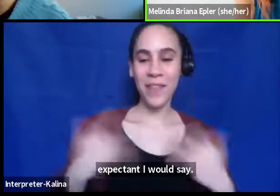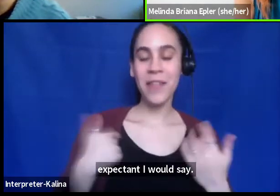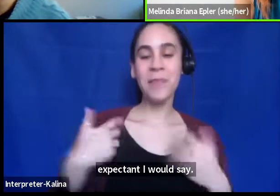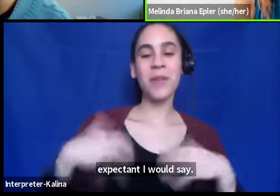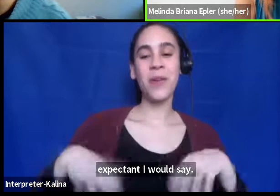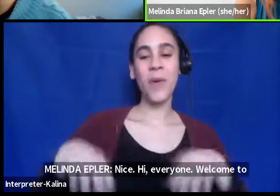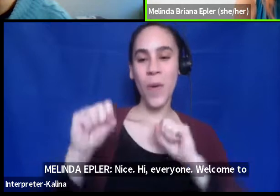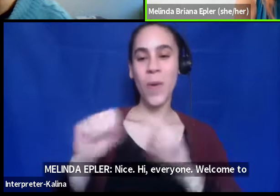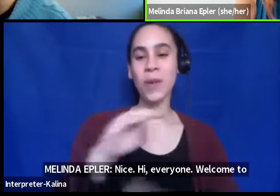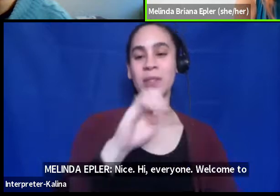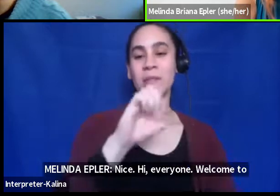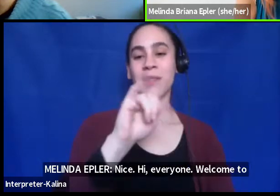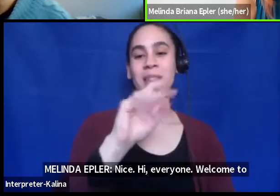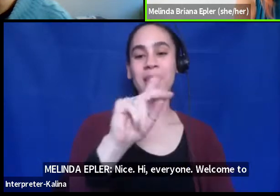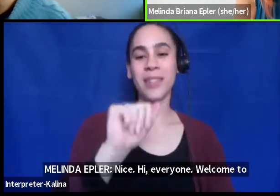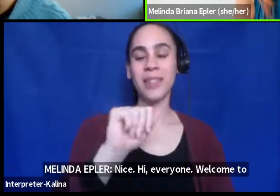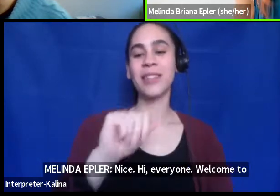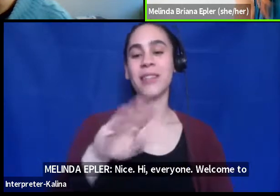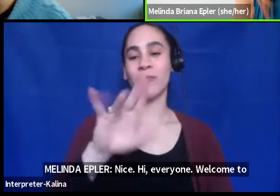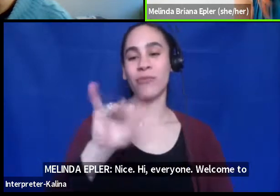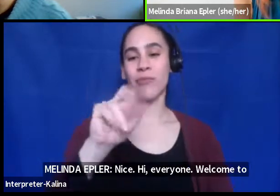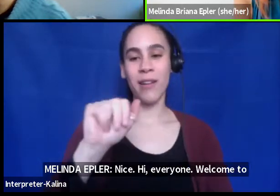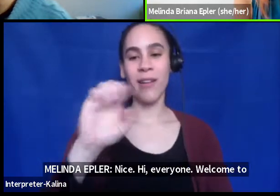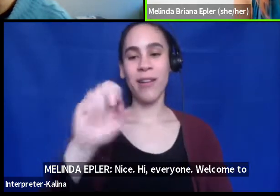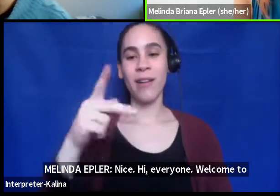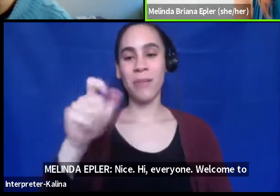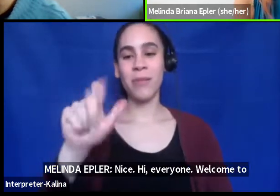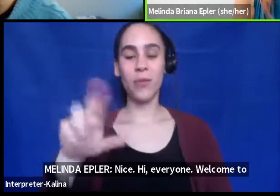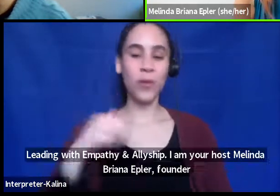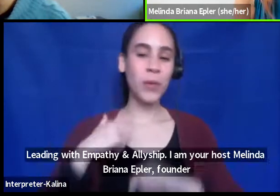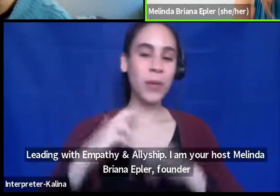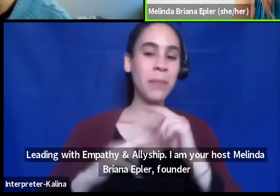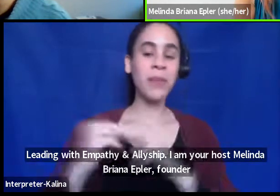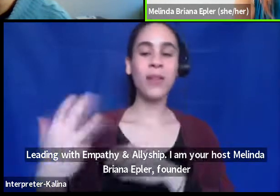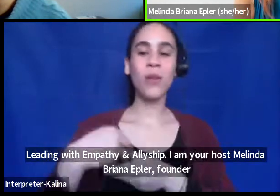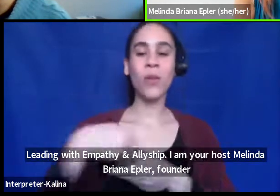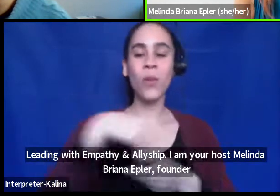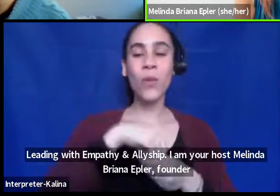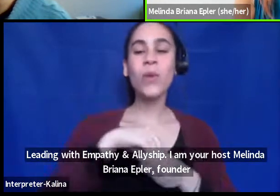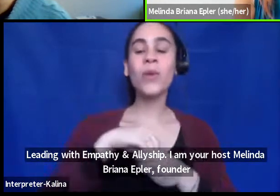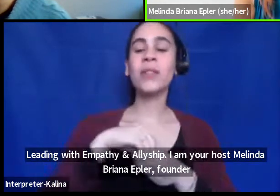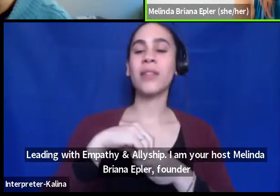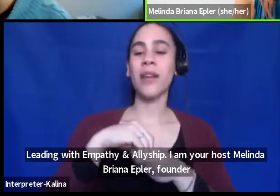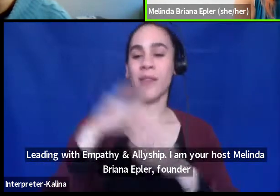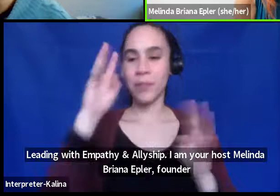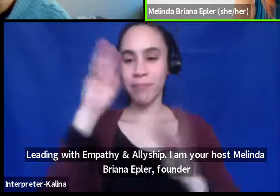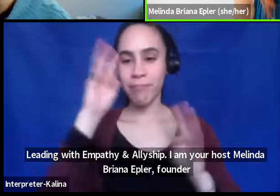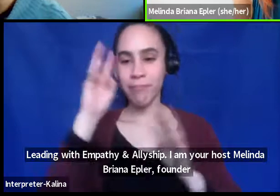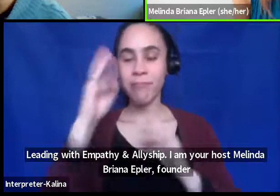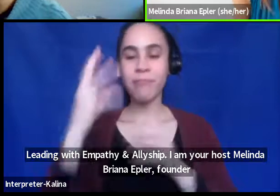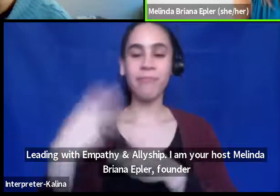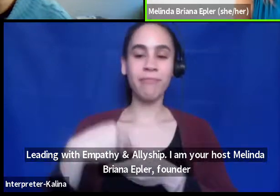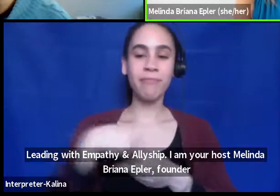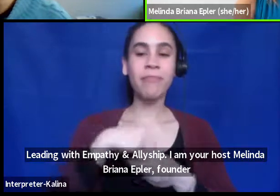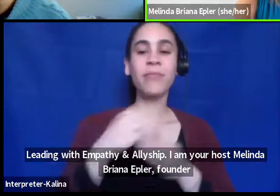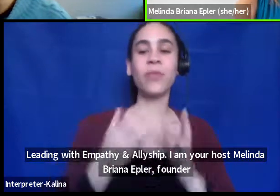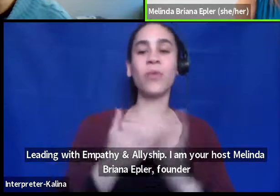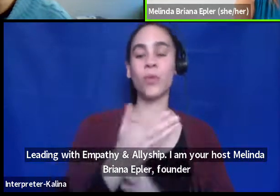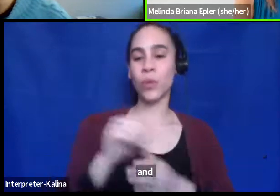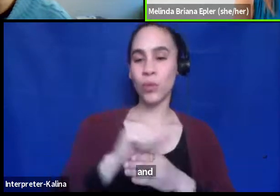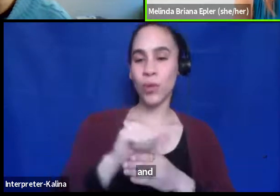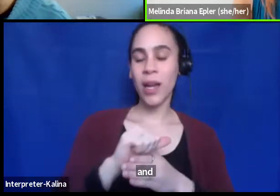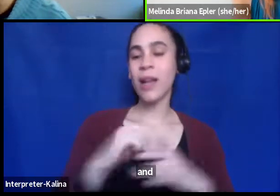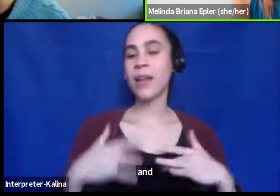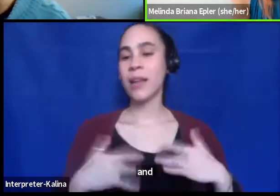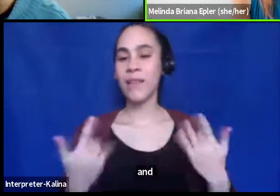and CEO of Change Catalyst, where we build inclusive innovation through training, consulting, and events. In the series, we go deep, we get real,